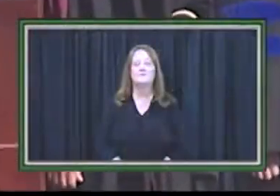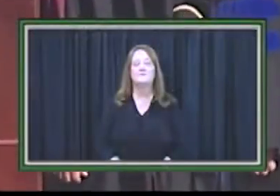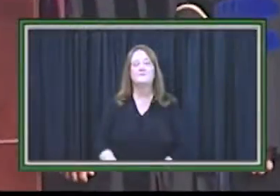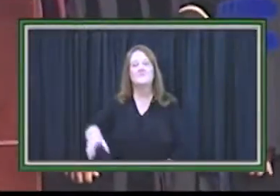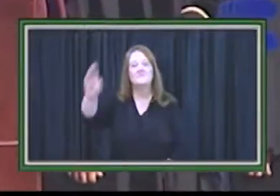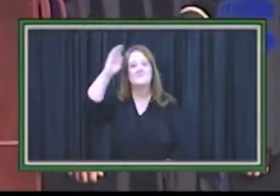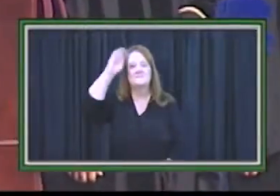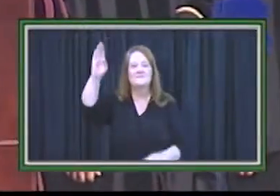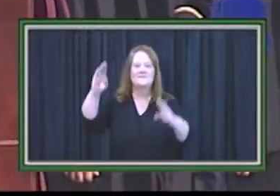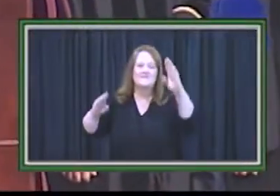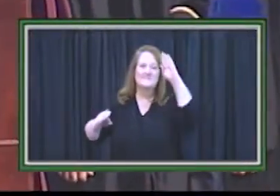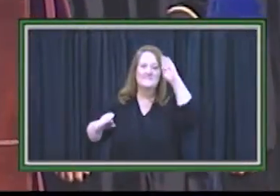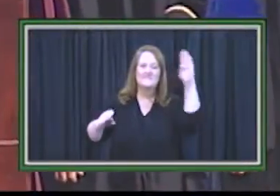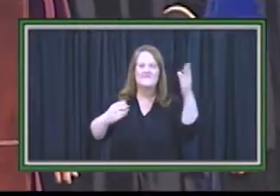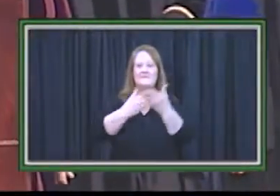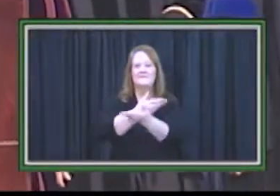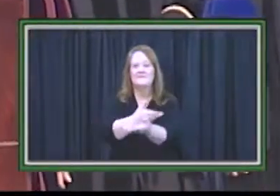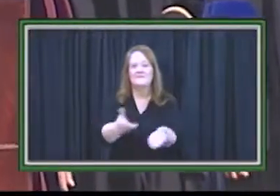Ladies and gentlemen,